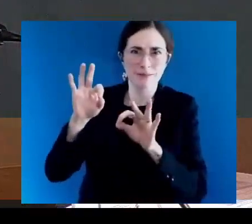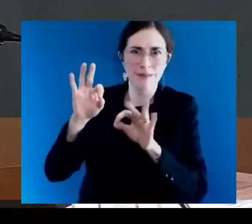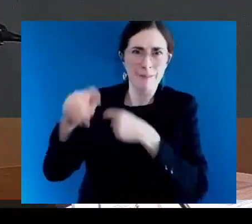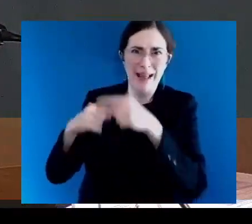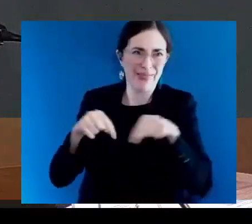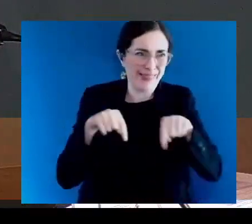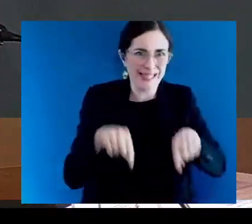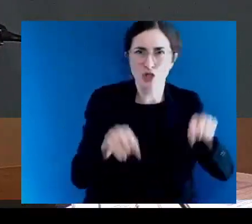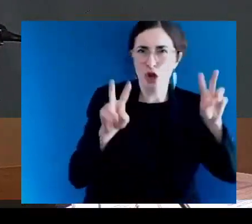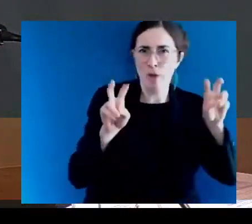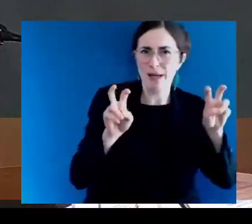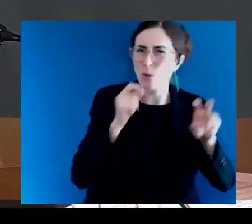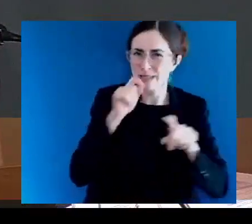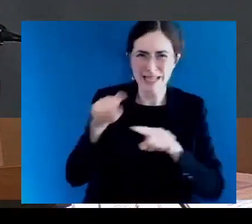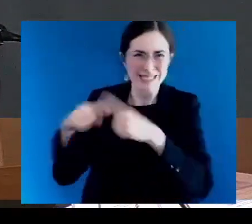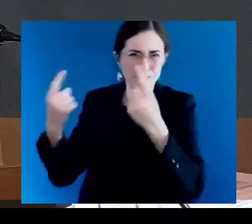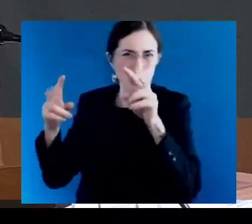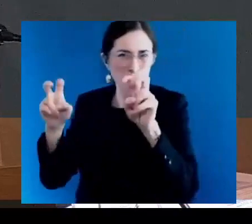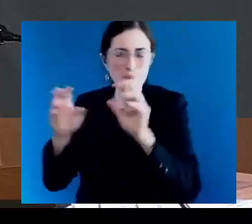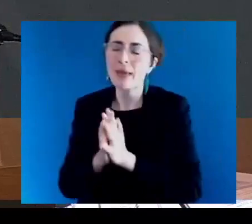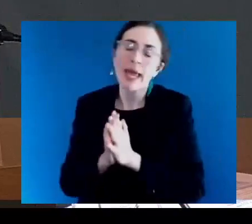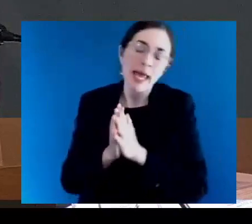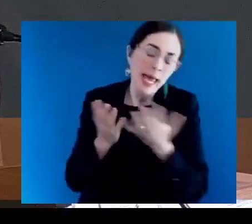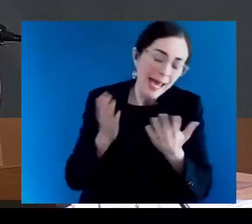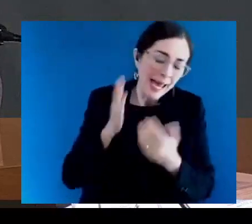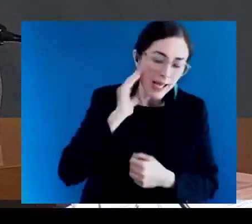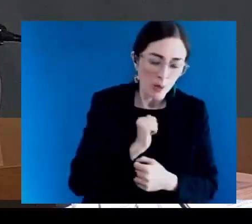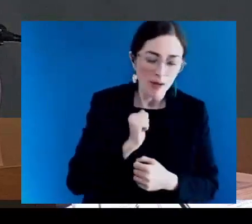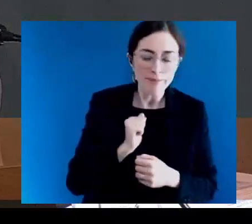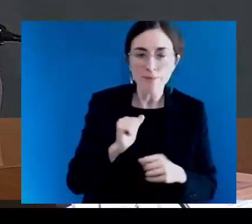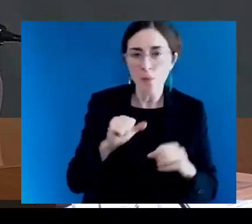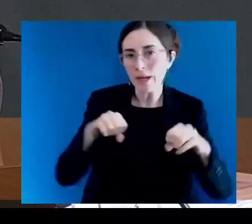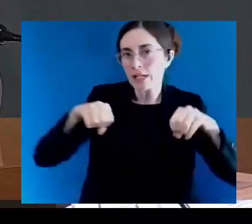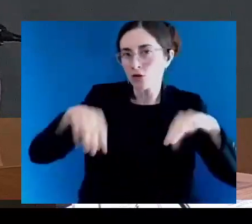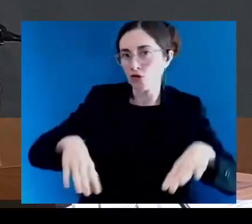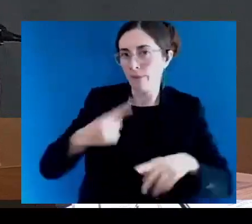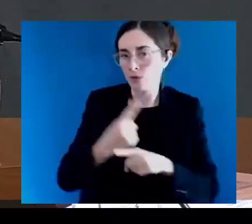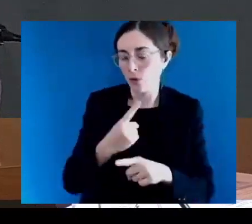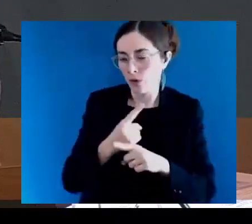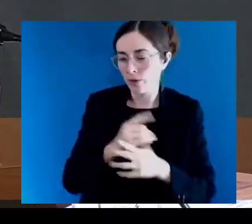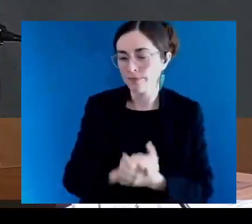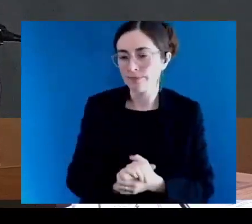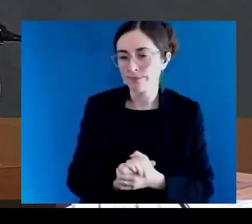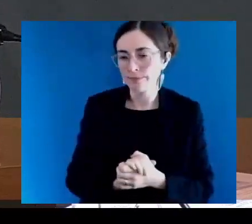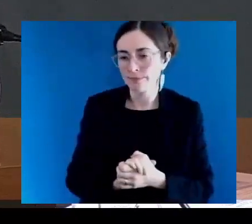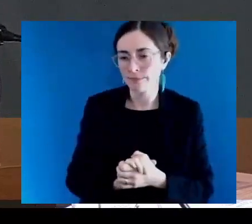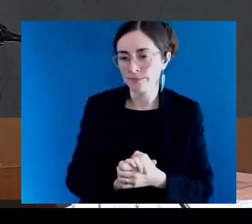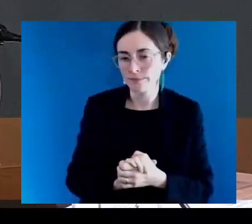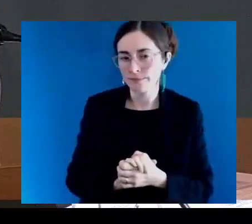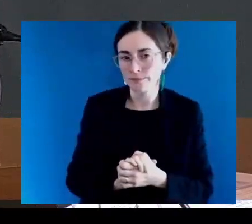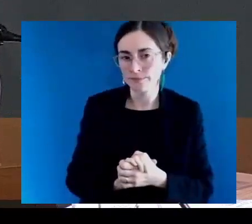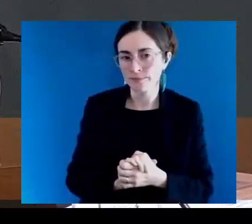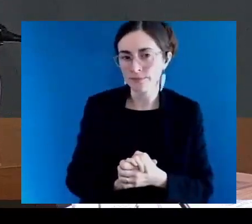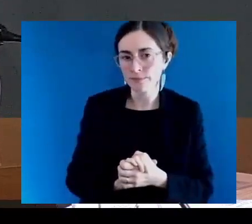But in any event, we can leave it there. I would be assisted to know